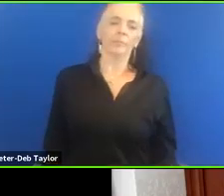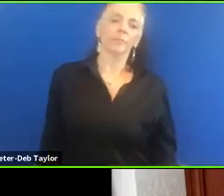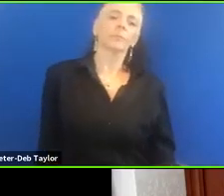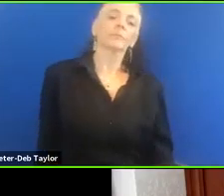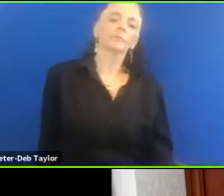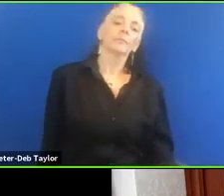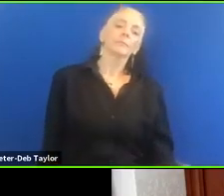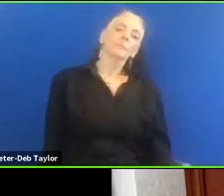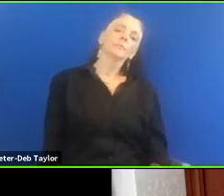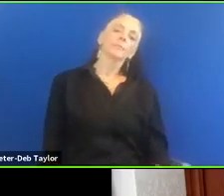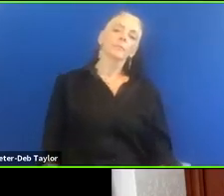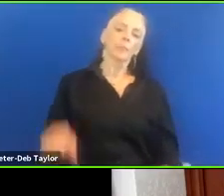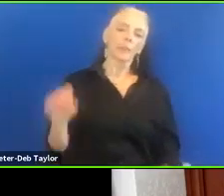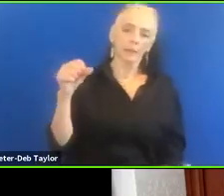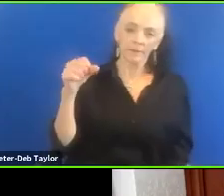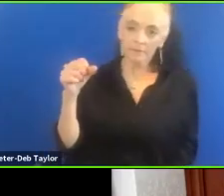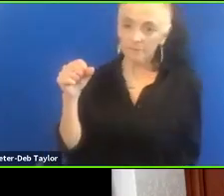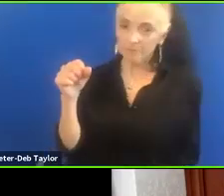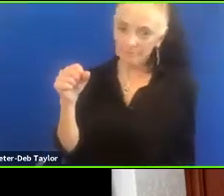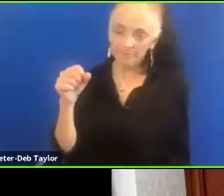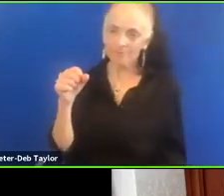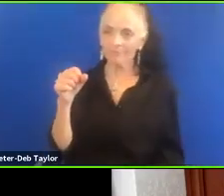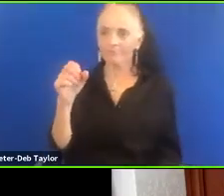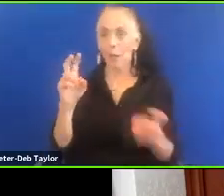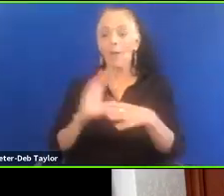Yeah, I noticed you said in a